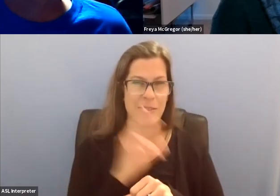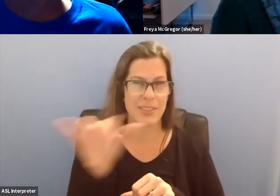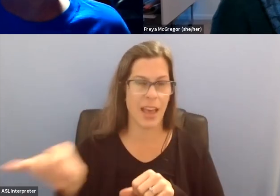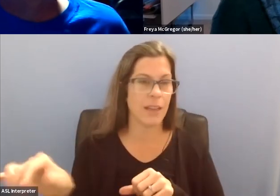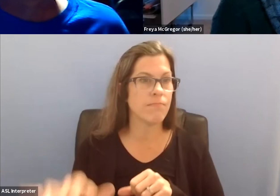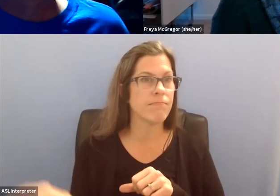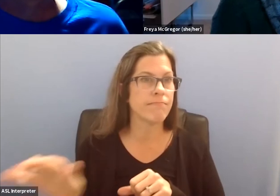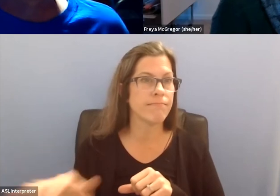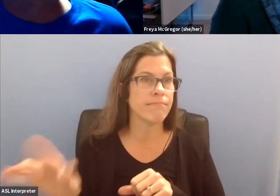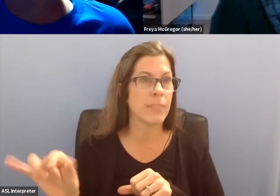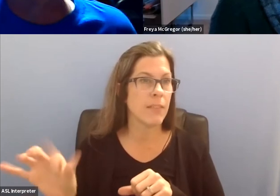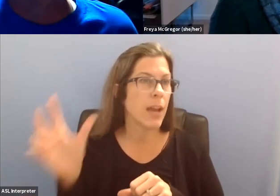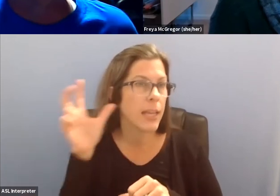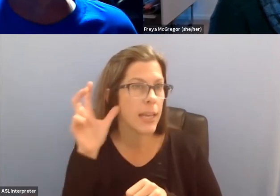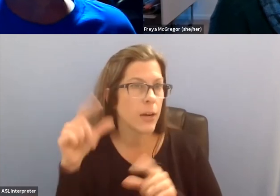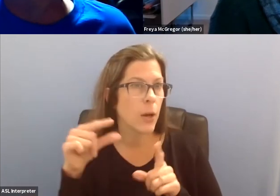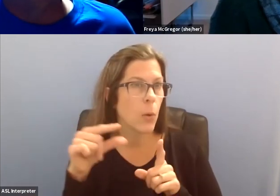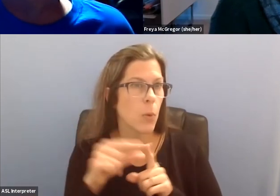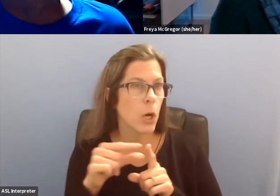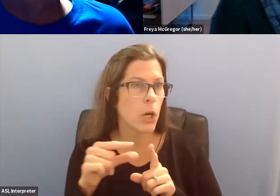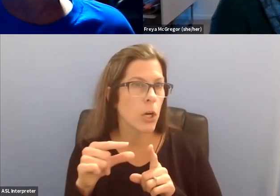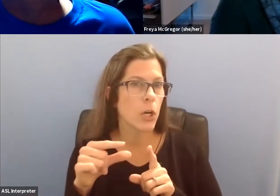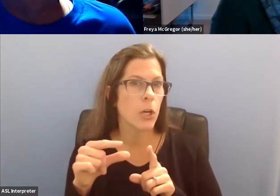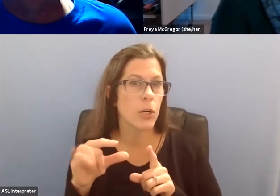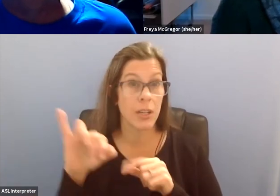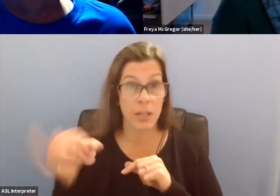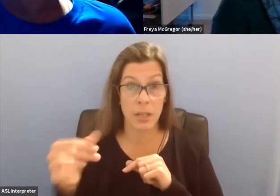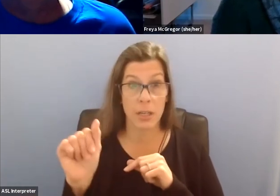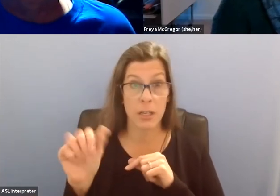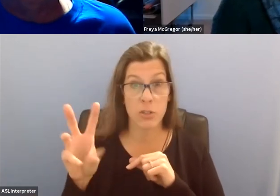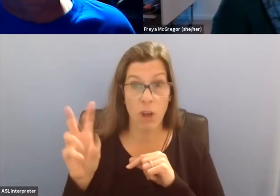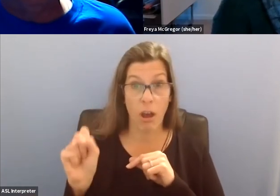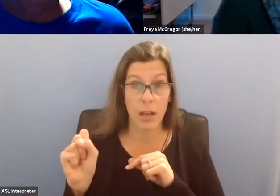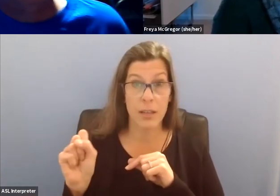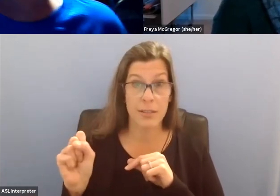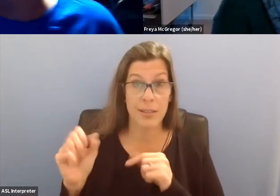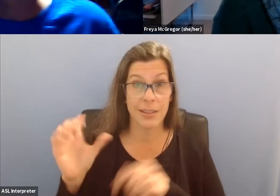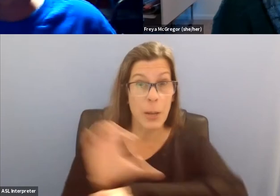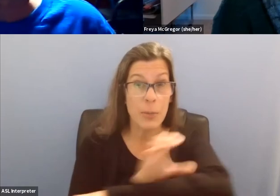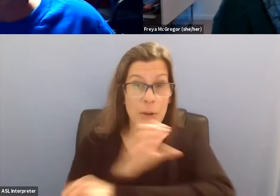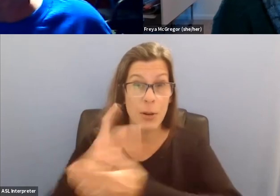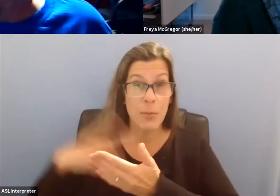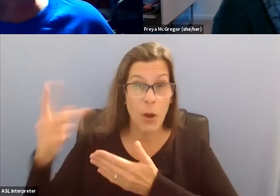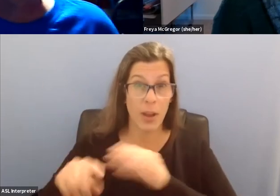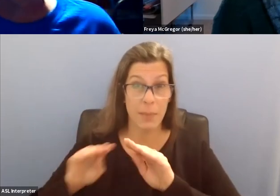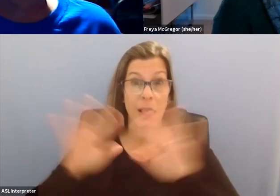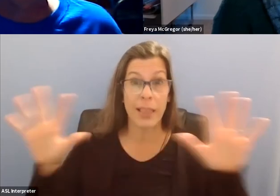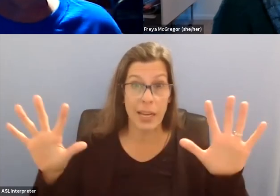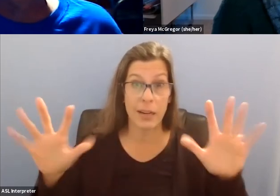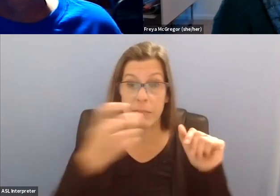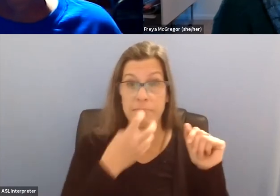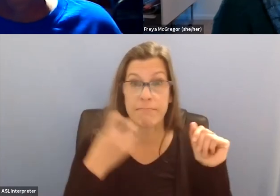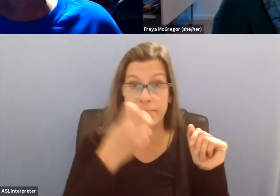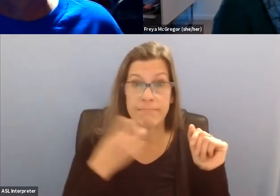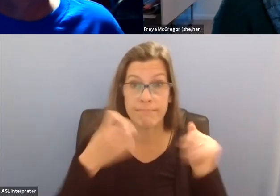use it if I hear a word spoken by, by jaws, which speaks very clearly by the way. But if I hear a word that I'm not sure whether